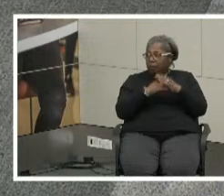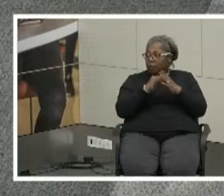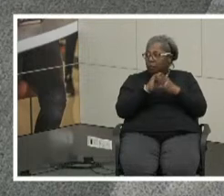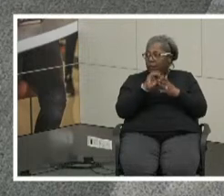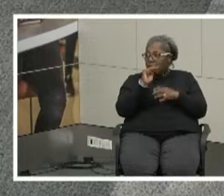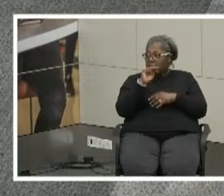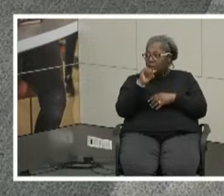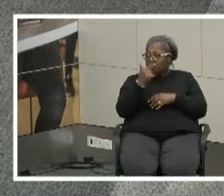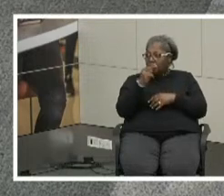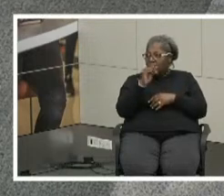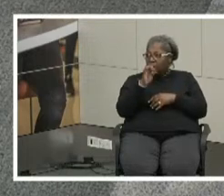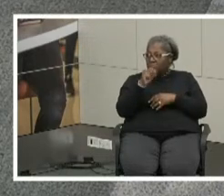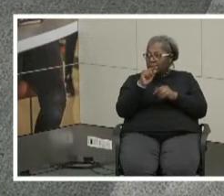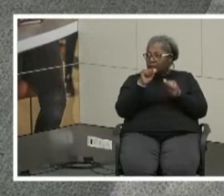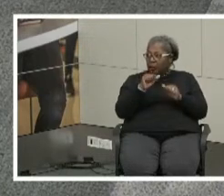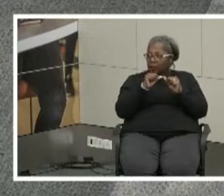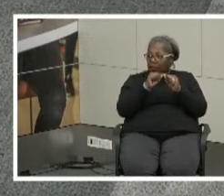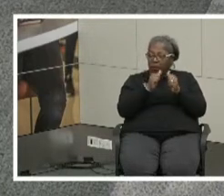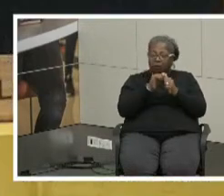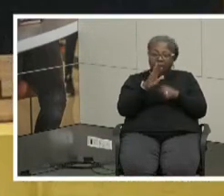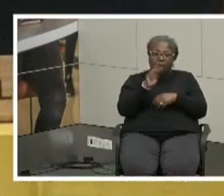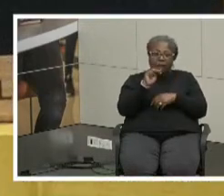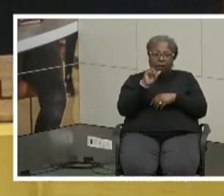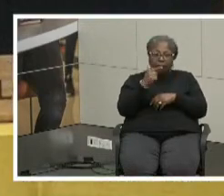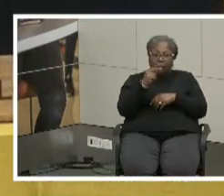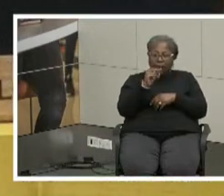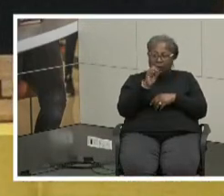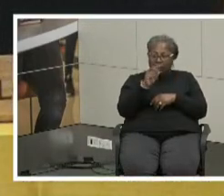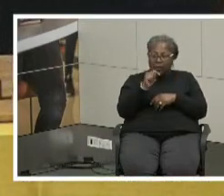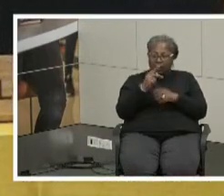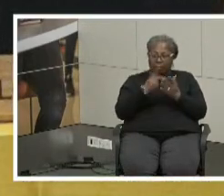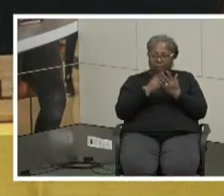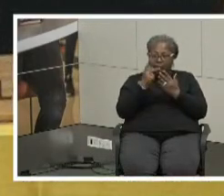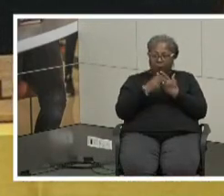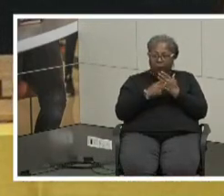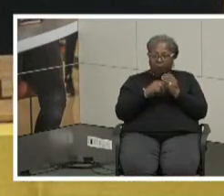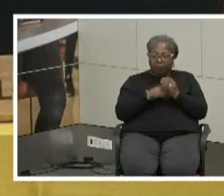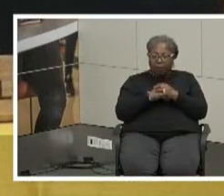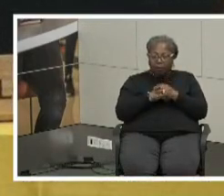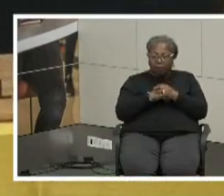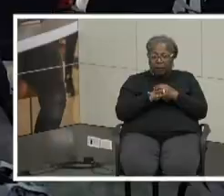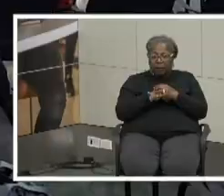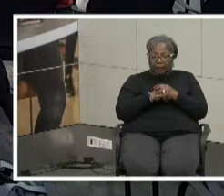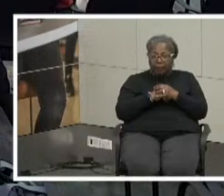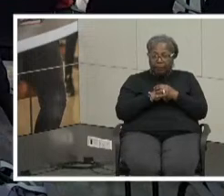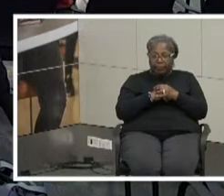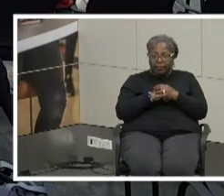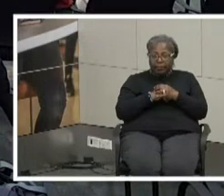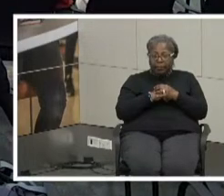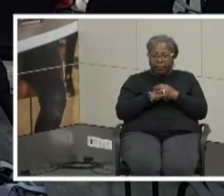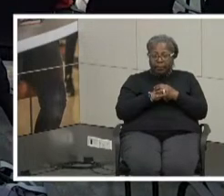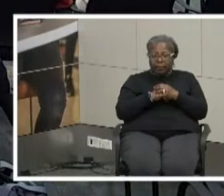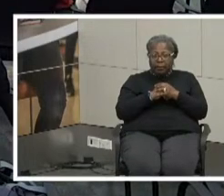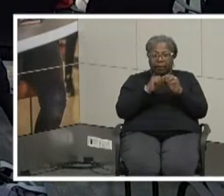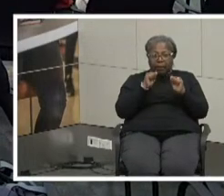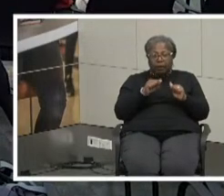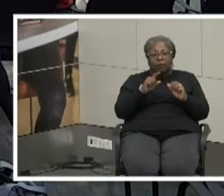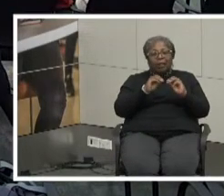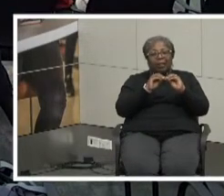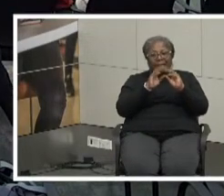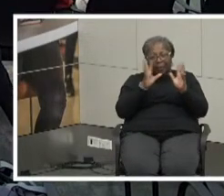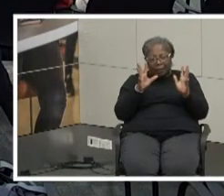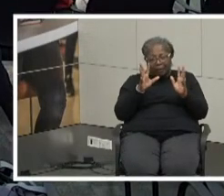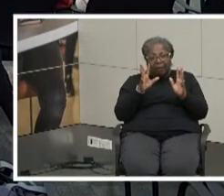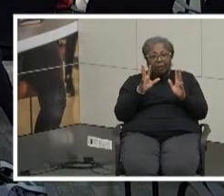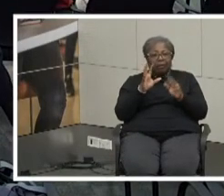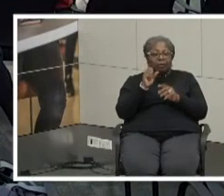campuses could continue with their magnet programming is I'm sorry can you okay can you clarify a little